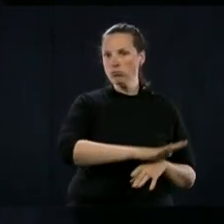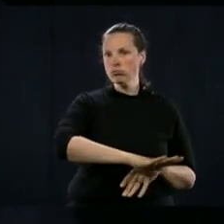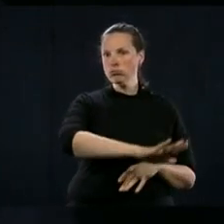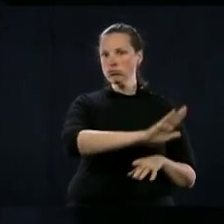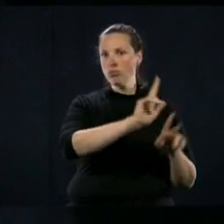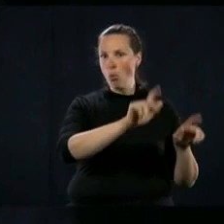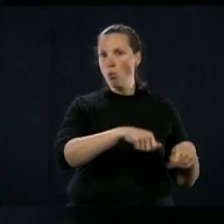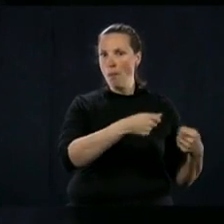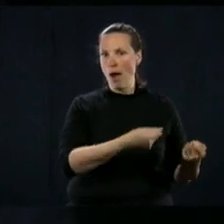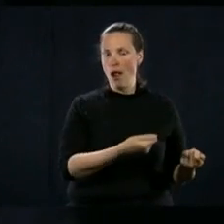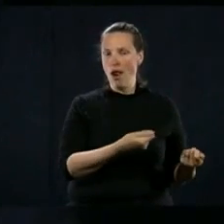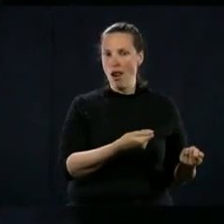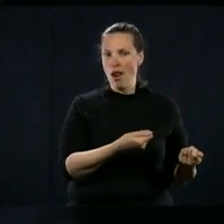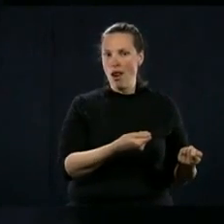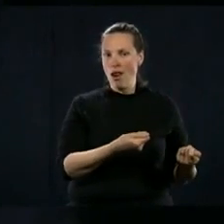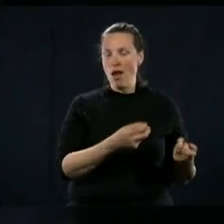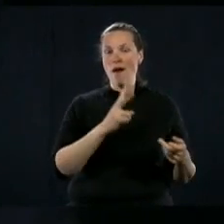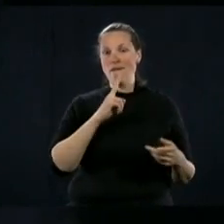So,